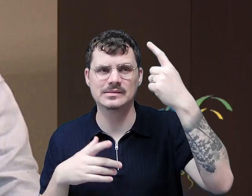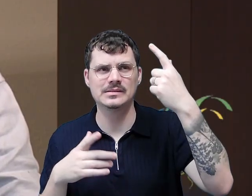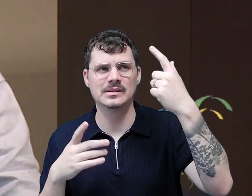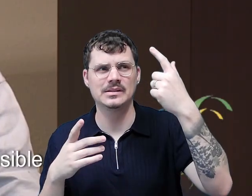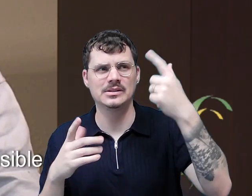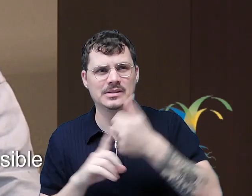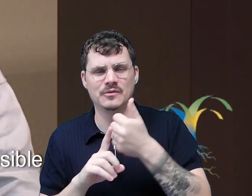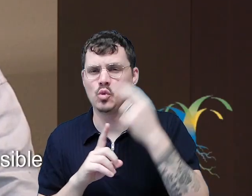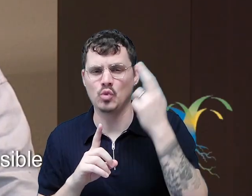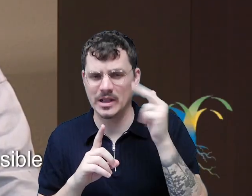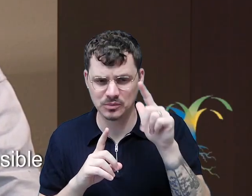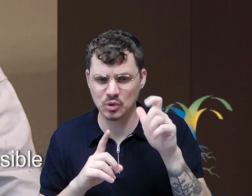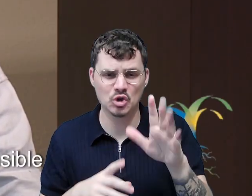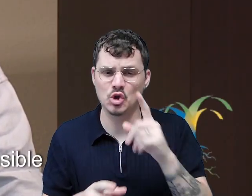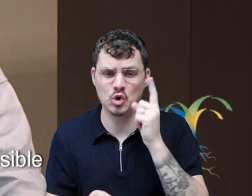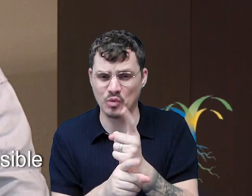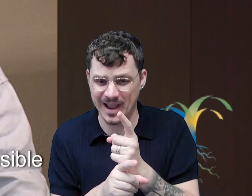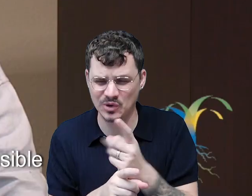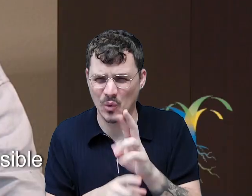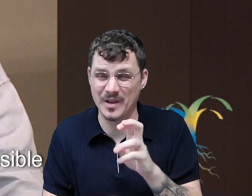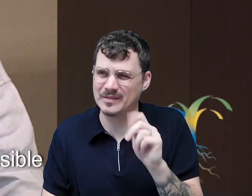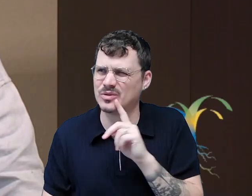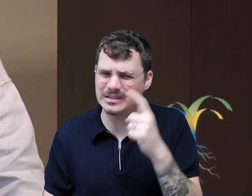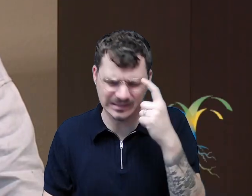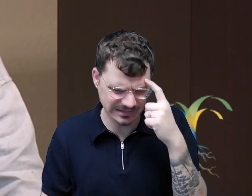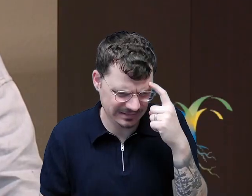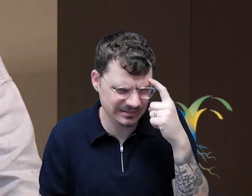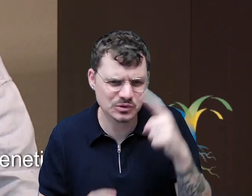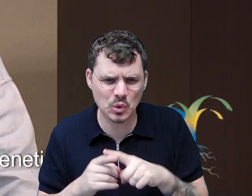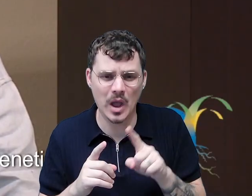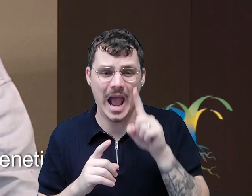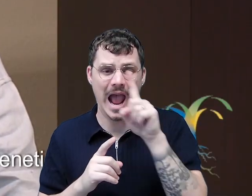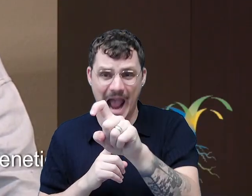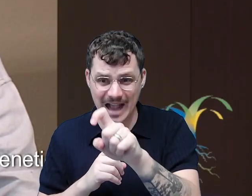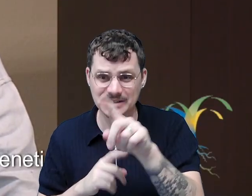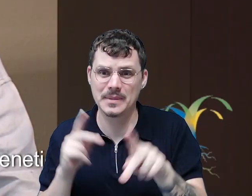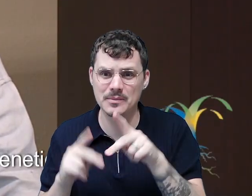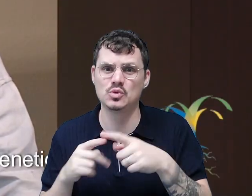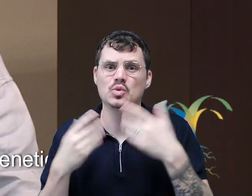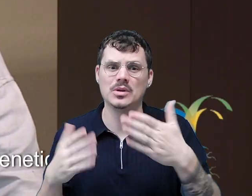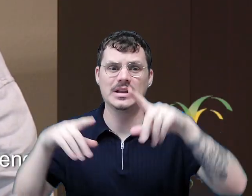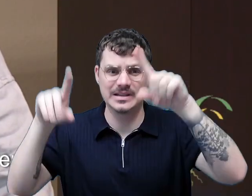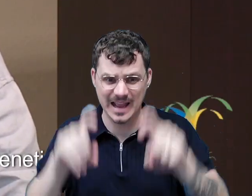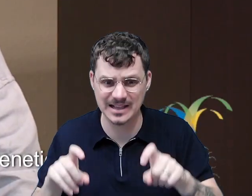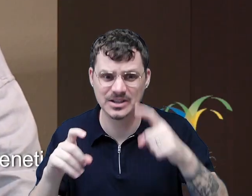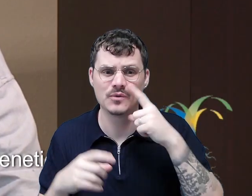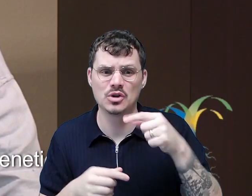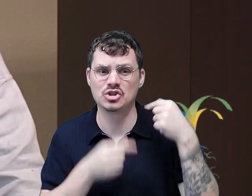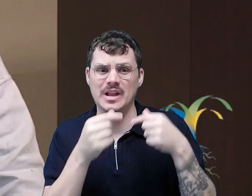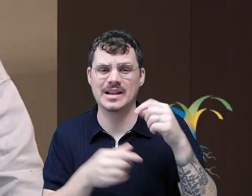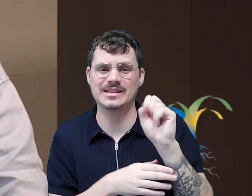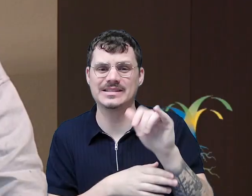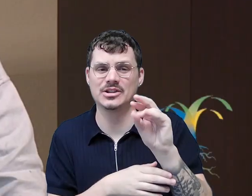it's reasonable, correct, or even sensible to ask people to get tested for a